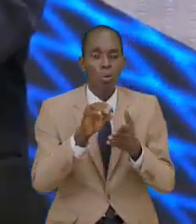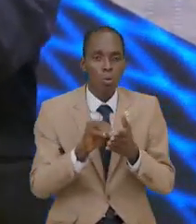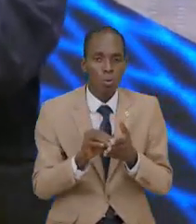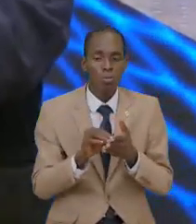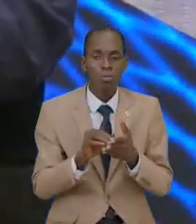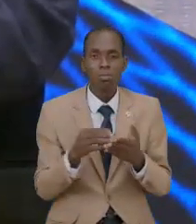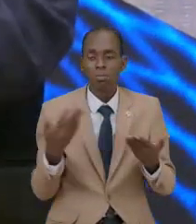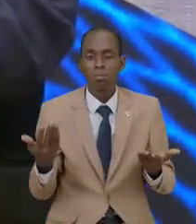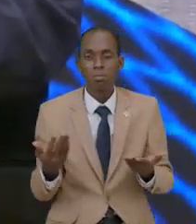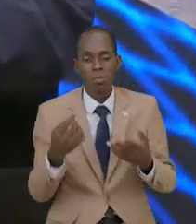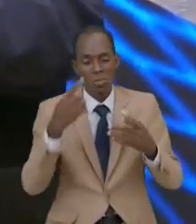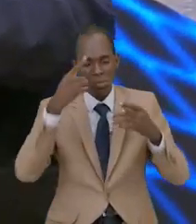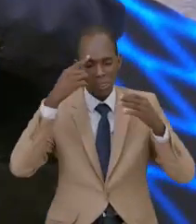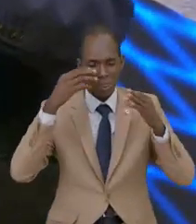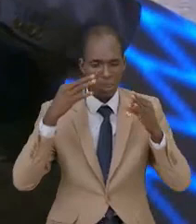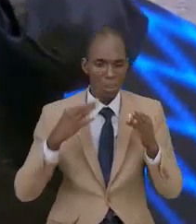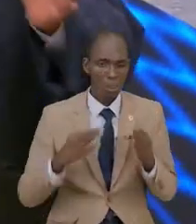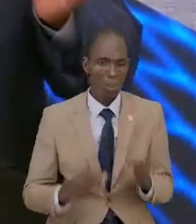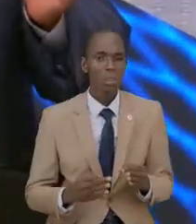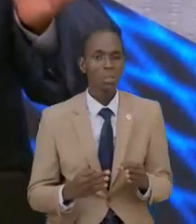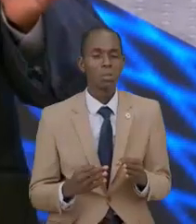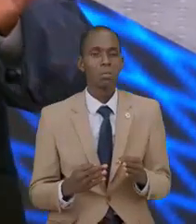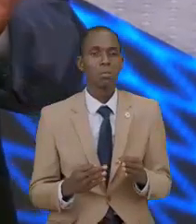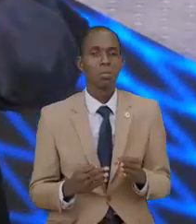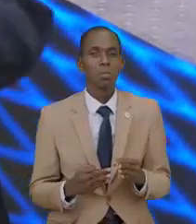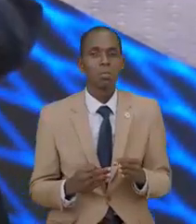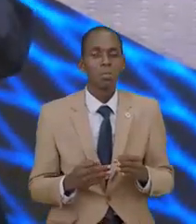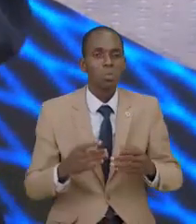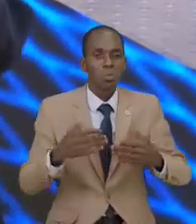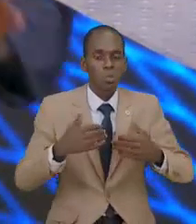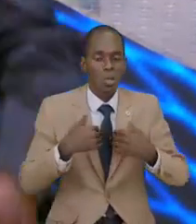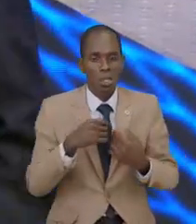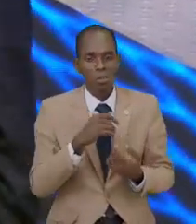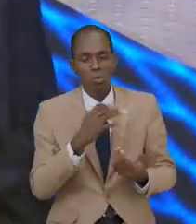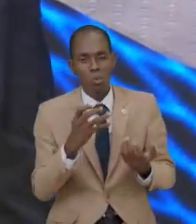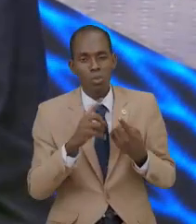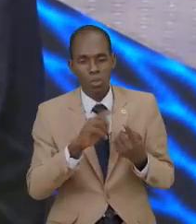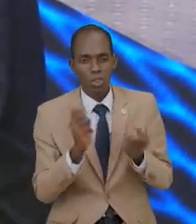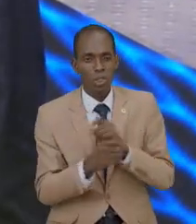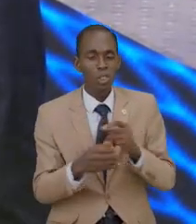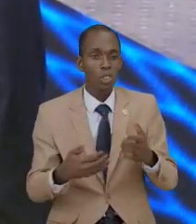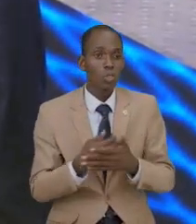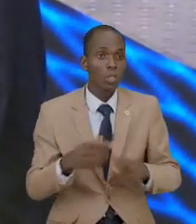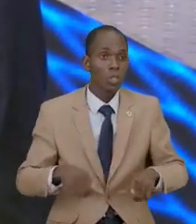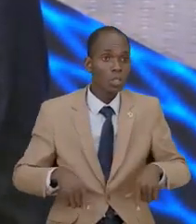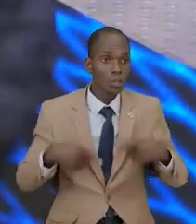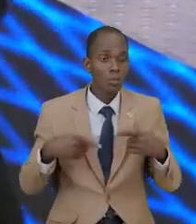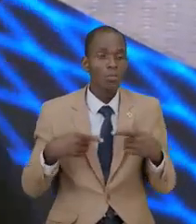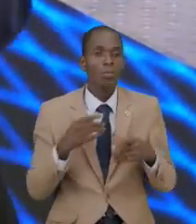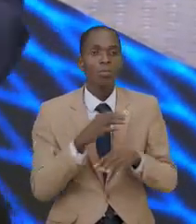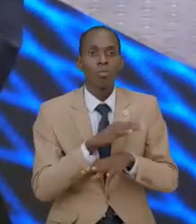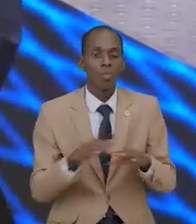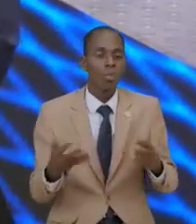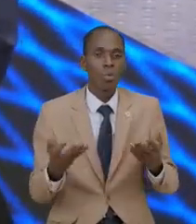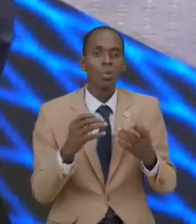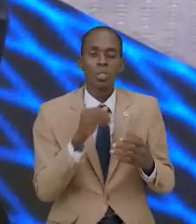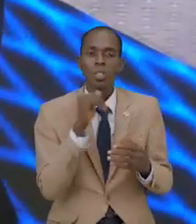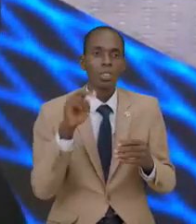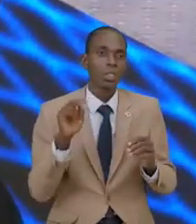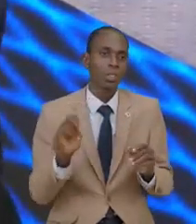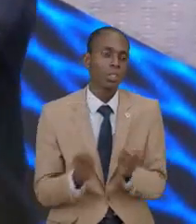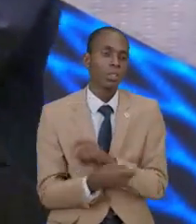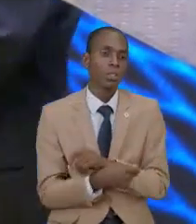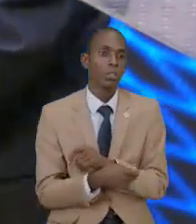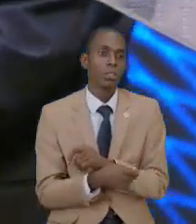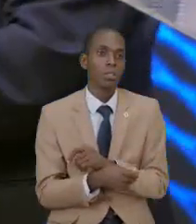your determination, your turning over a new leaf will not make any change. That's what the law does.